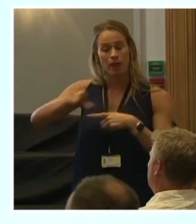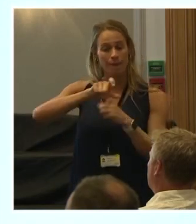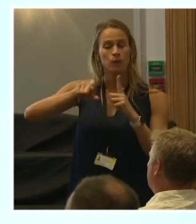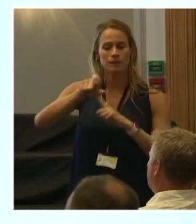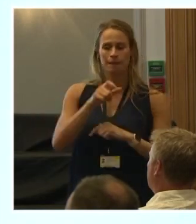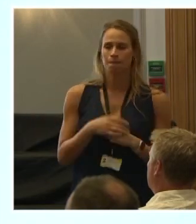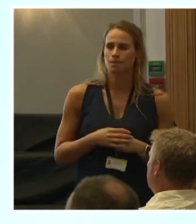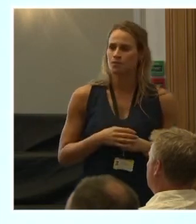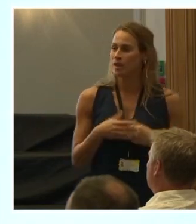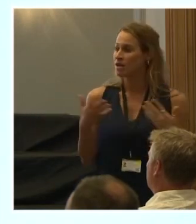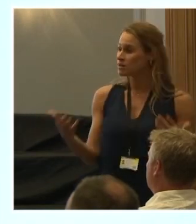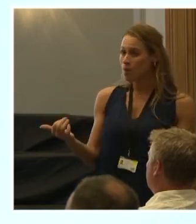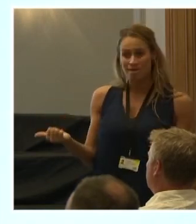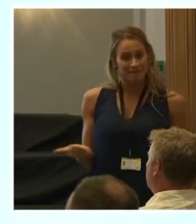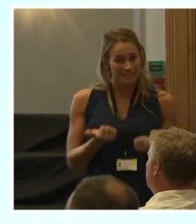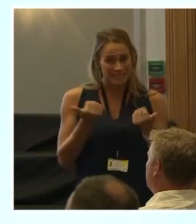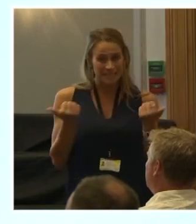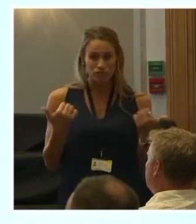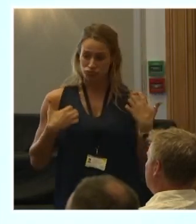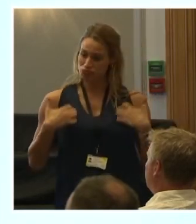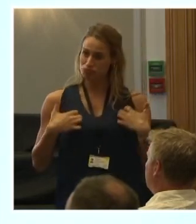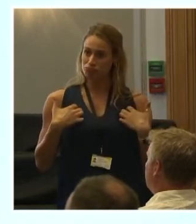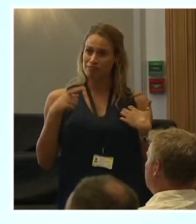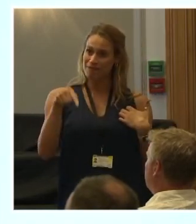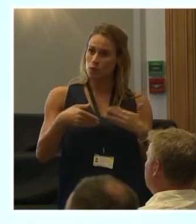So it only remains for me to say that I very much look forward to the